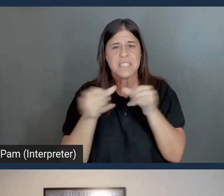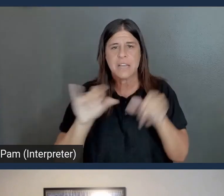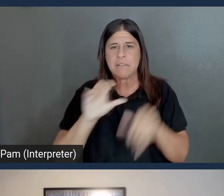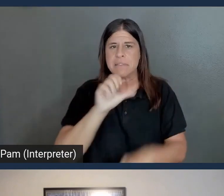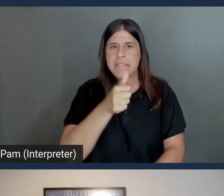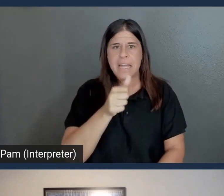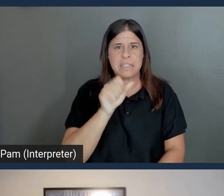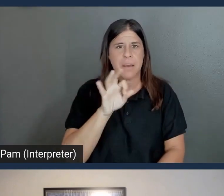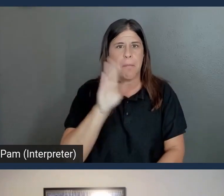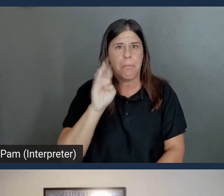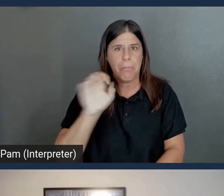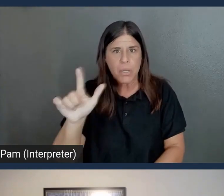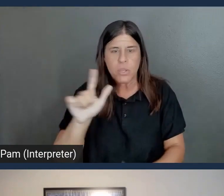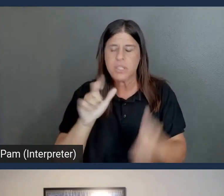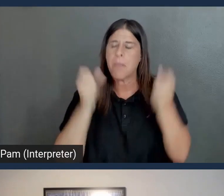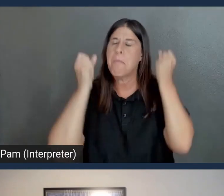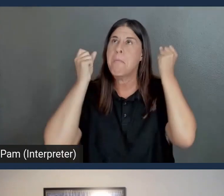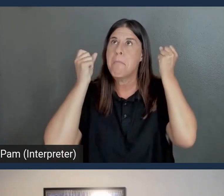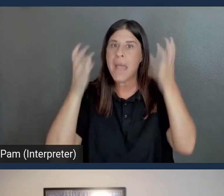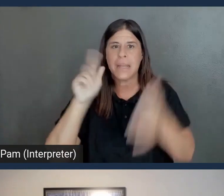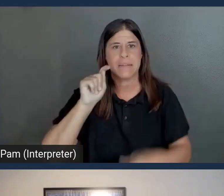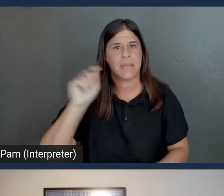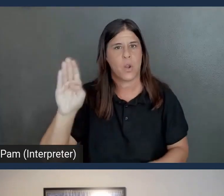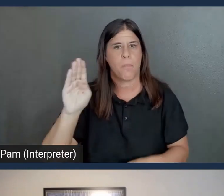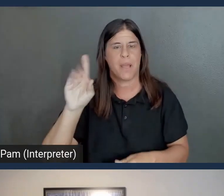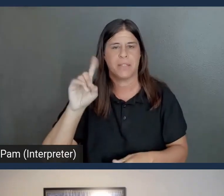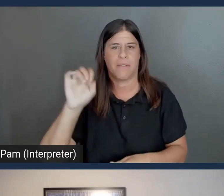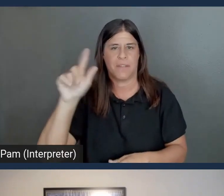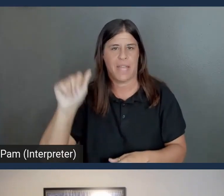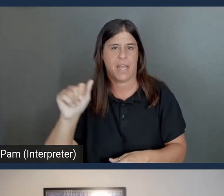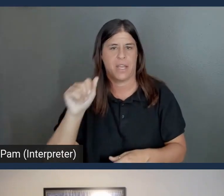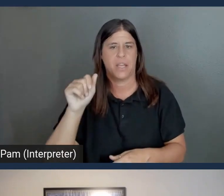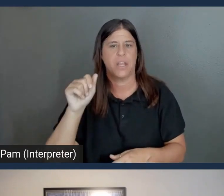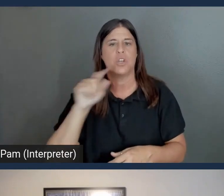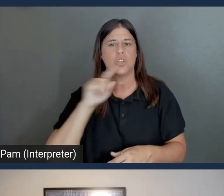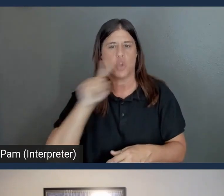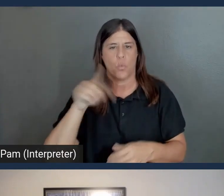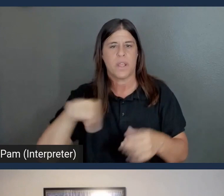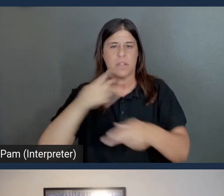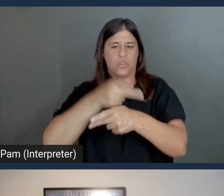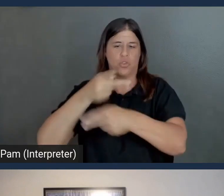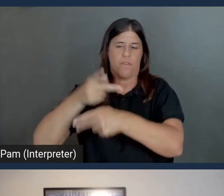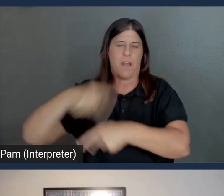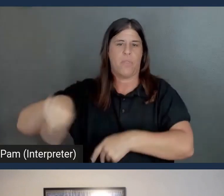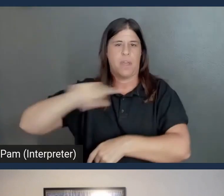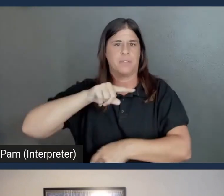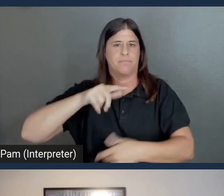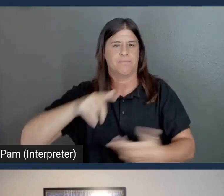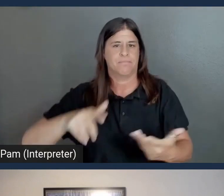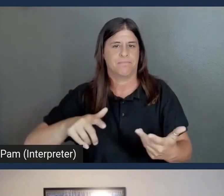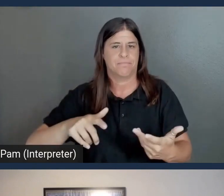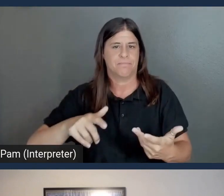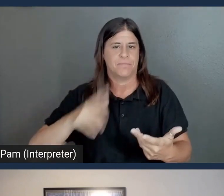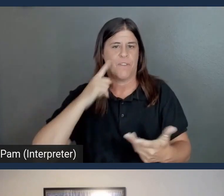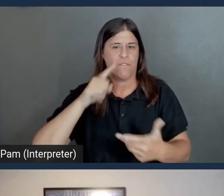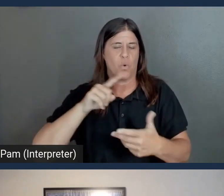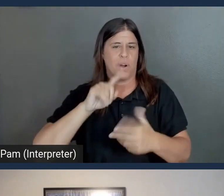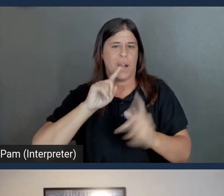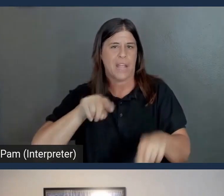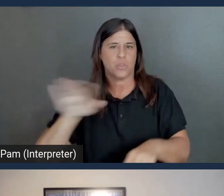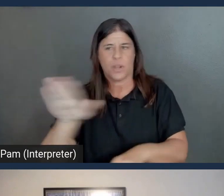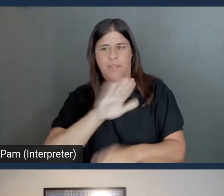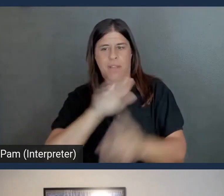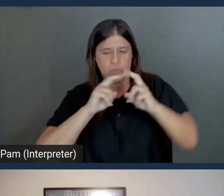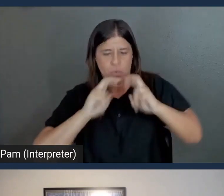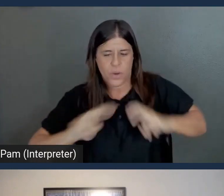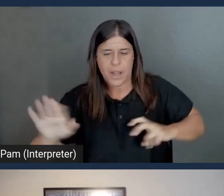of relationships, many terabytes of data in order to answer, you know, in order to be able to serve out those sorts of, answer the sorts of questions and serve out the information